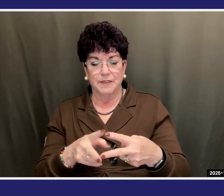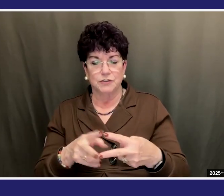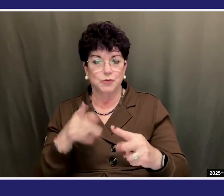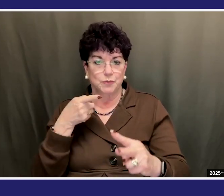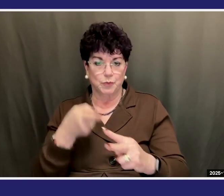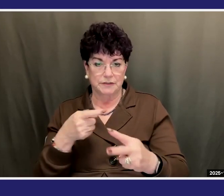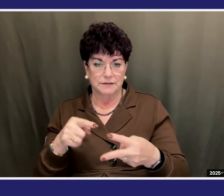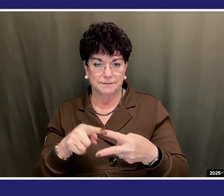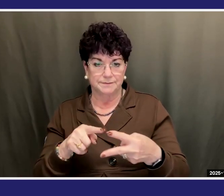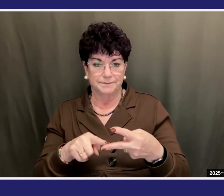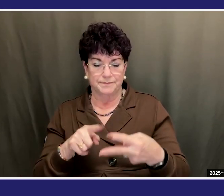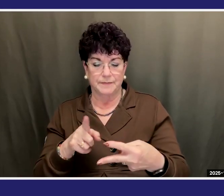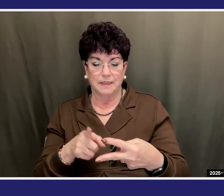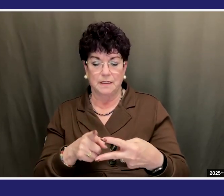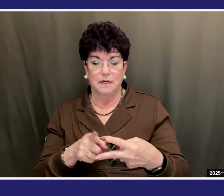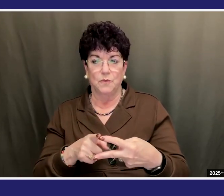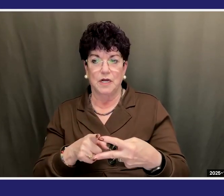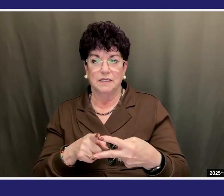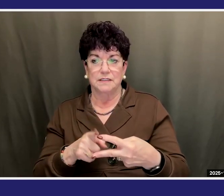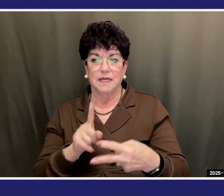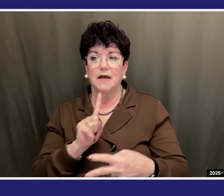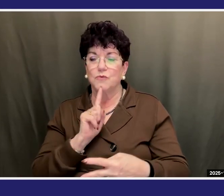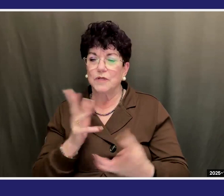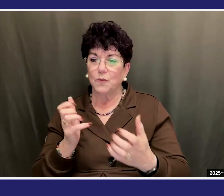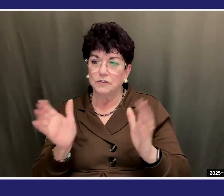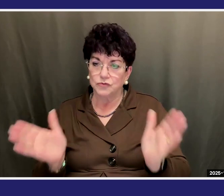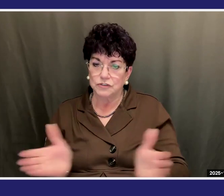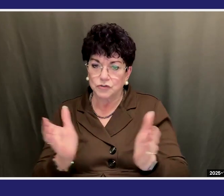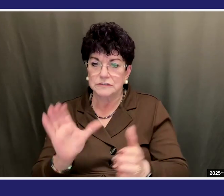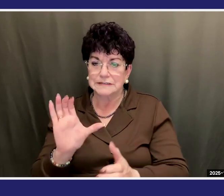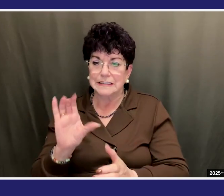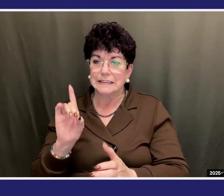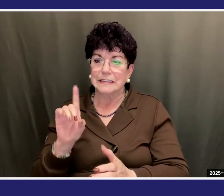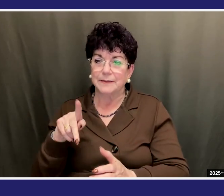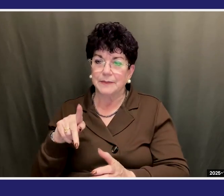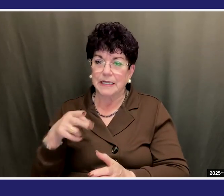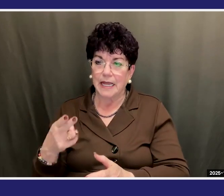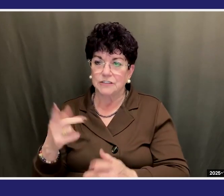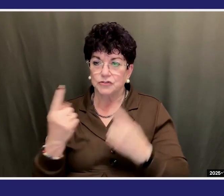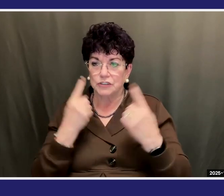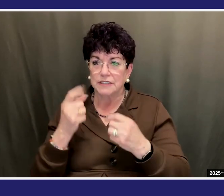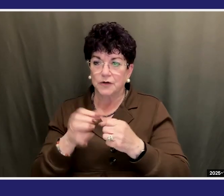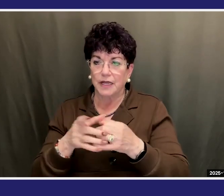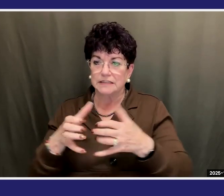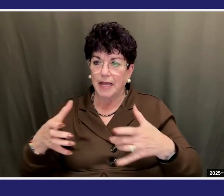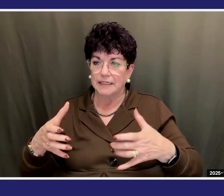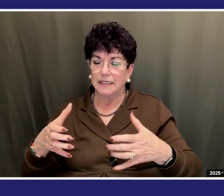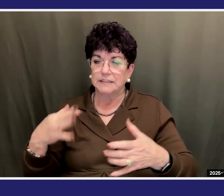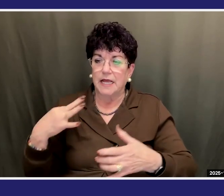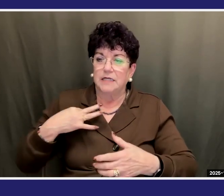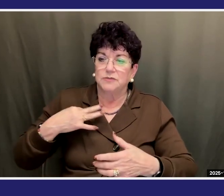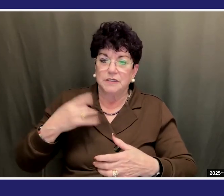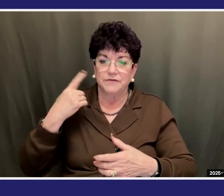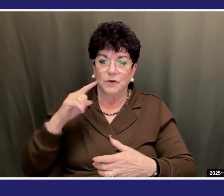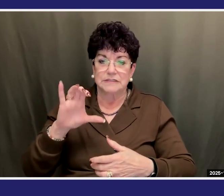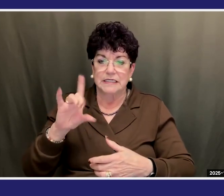points. One, really want to encourage CDPH to consider expanding eligibility of the CBO grant